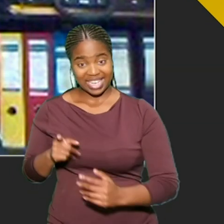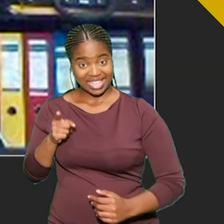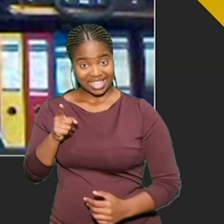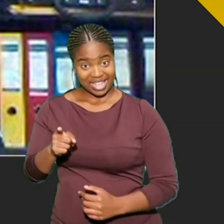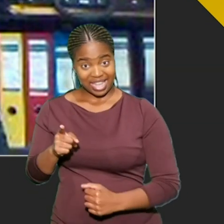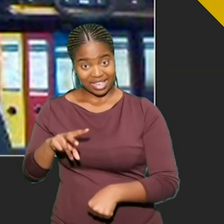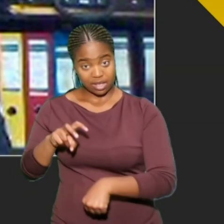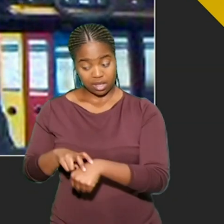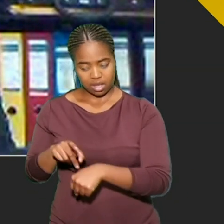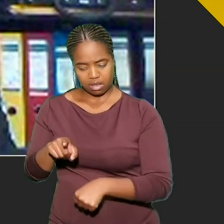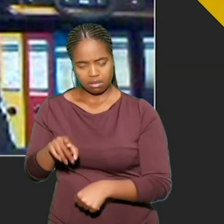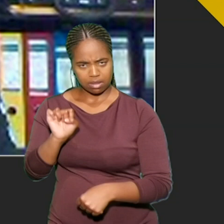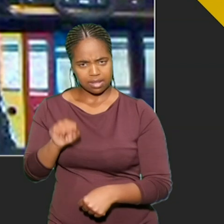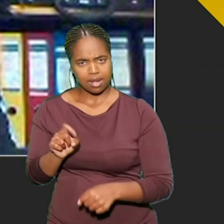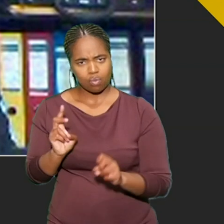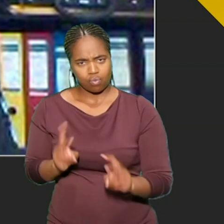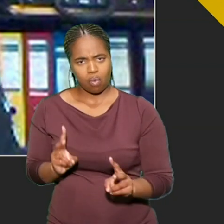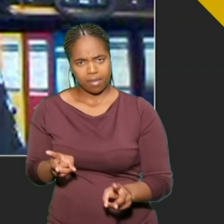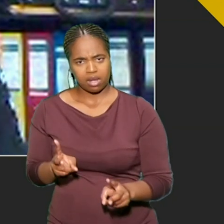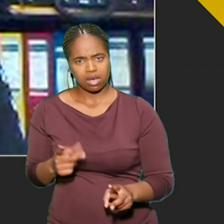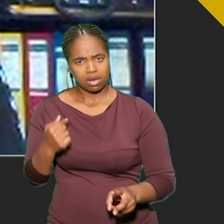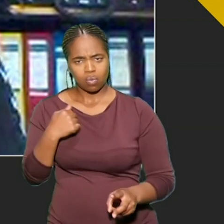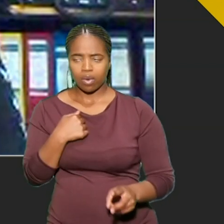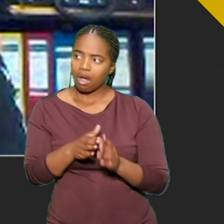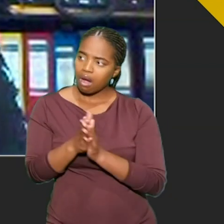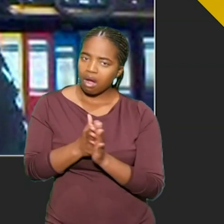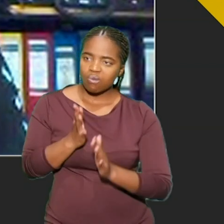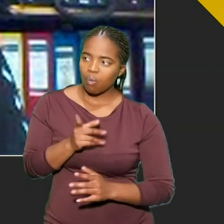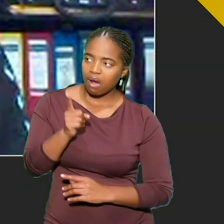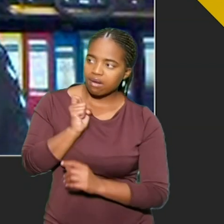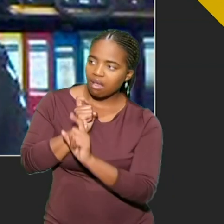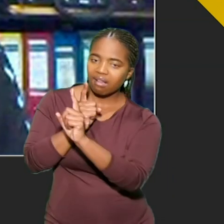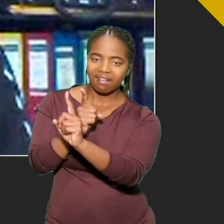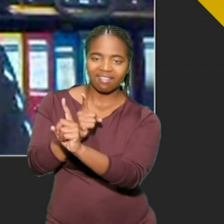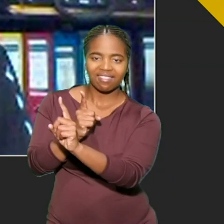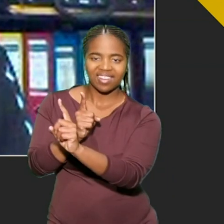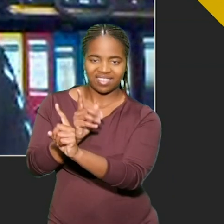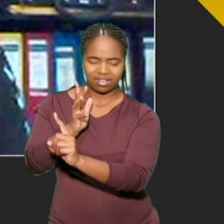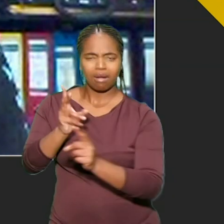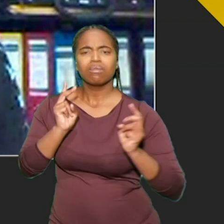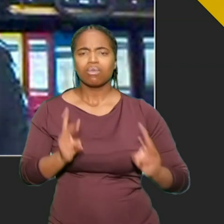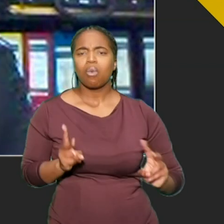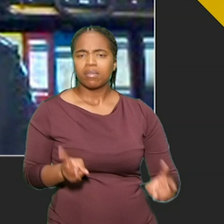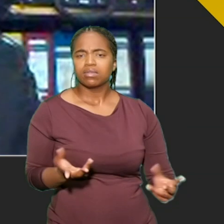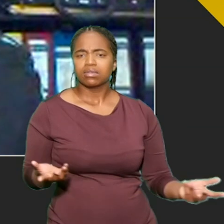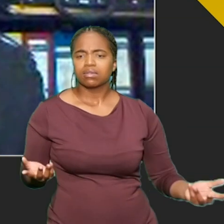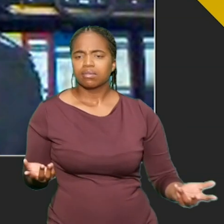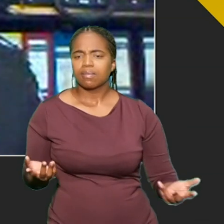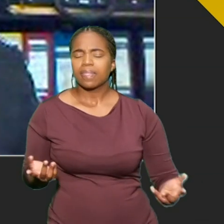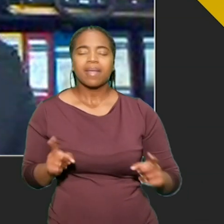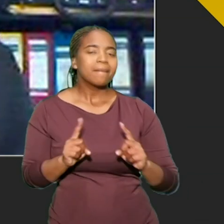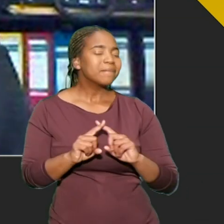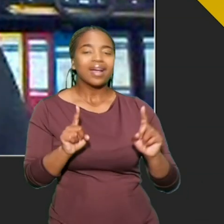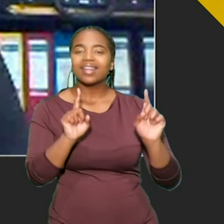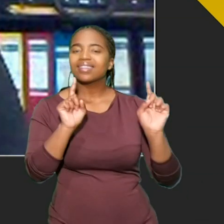needs. So it is normal that we all aspire to that lifestyle. Yeah. But as surprise